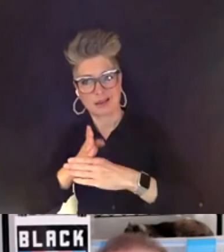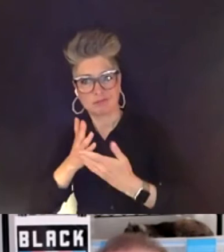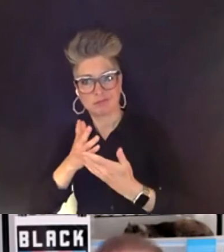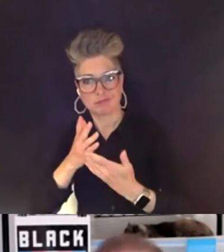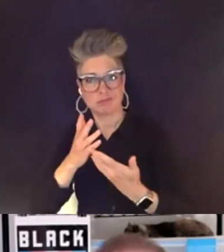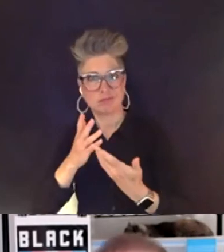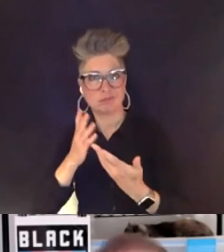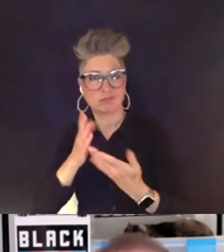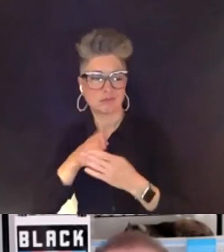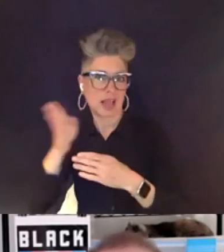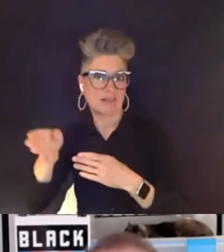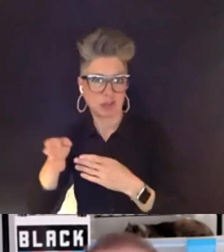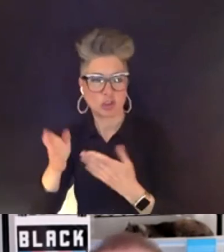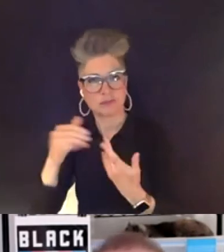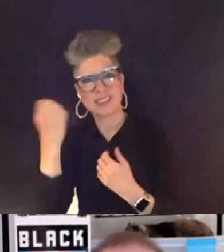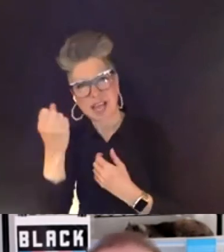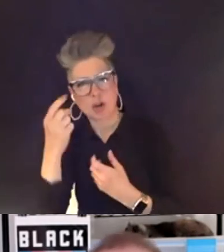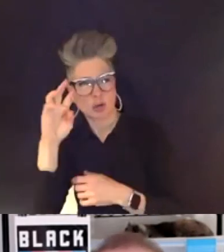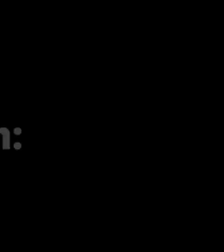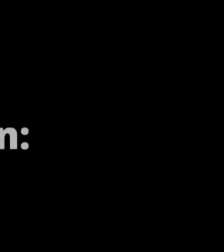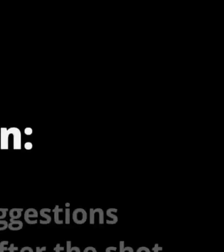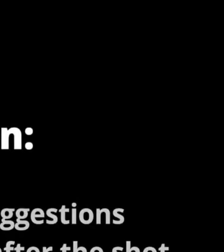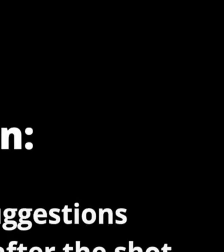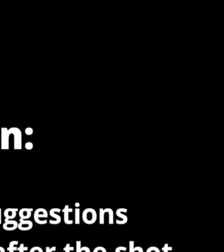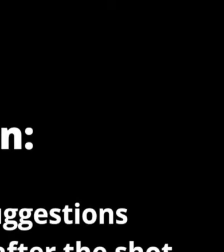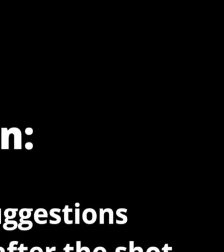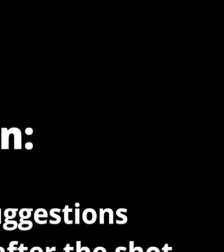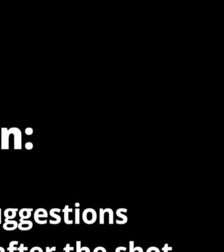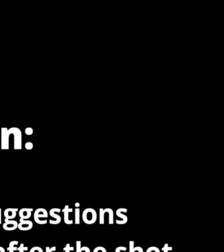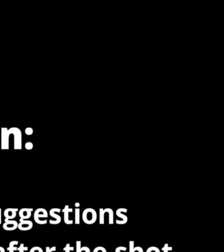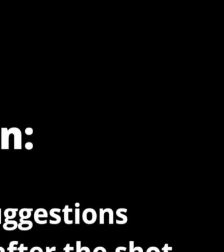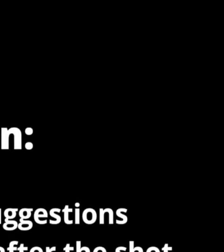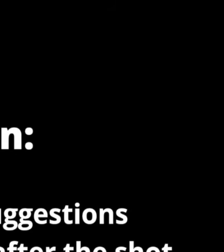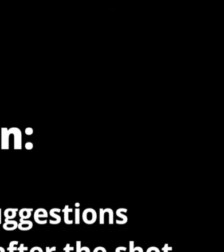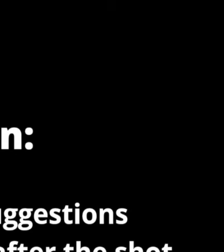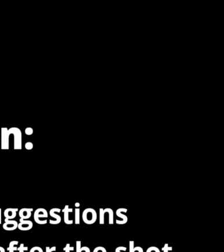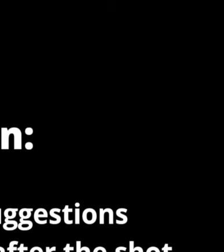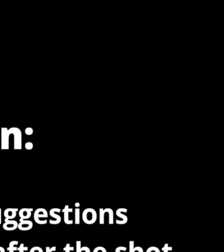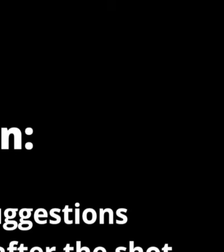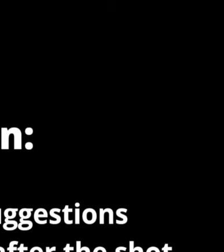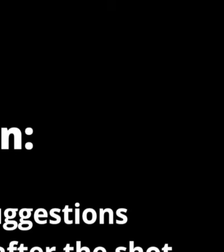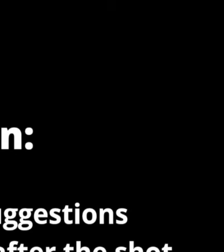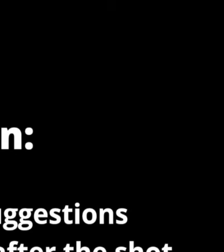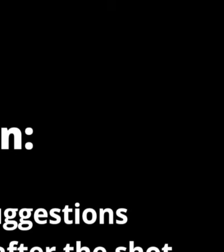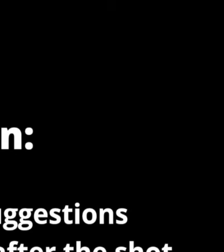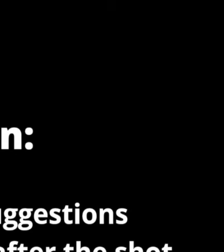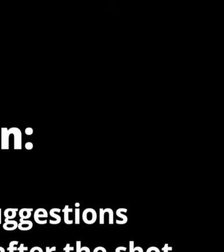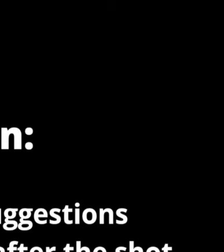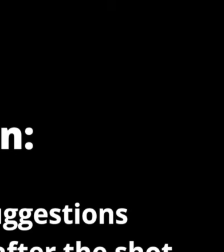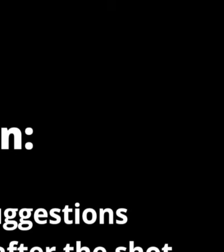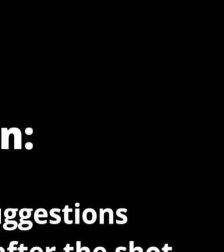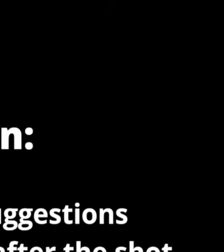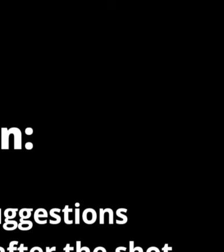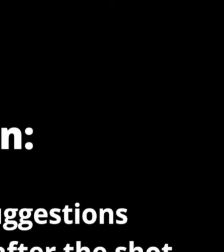the next question is kind of, the next step of that, which is, do you have any thoughts about suggestions that have been made to prevent